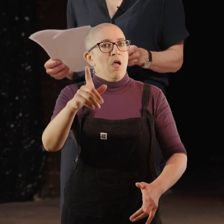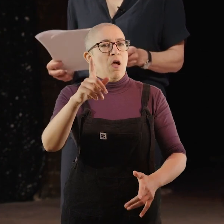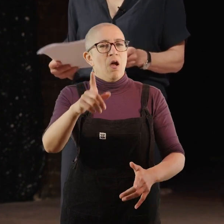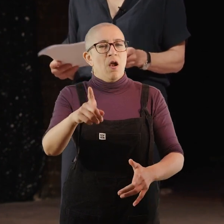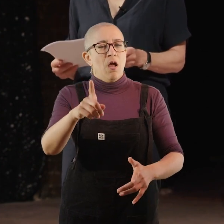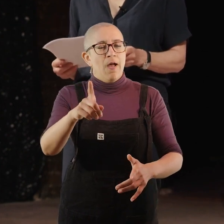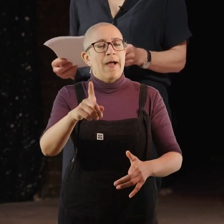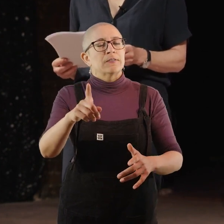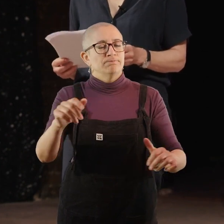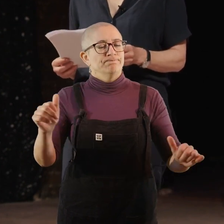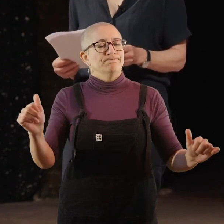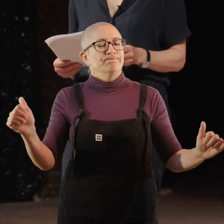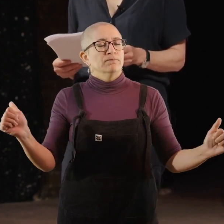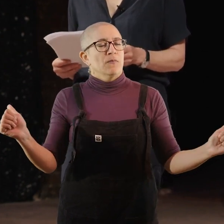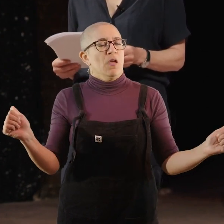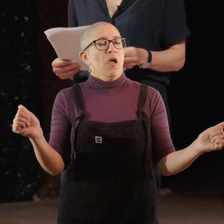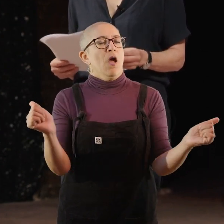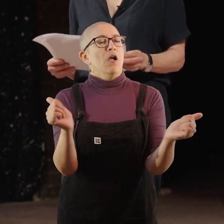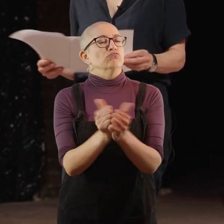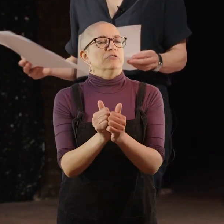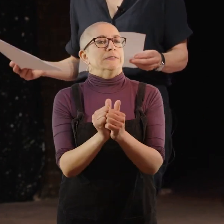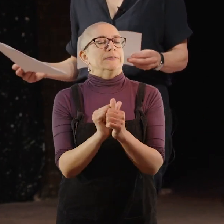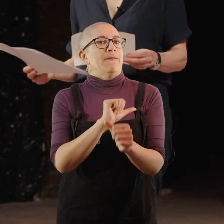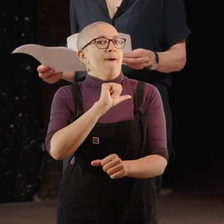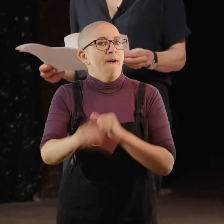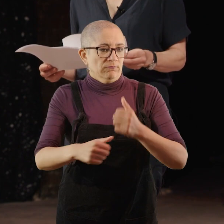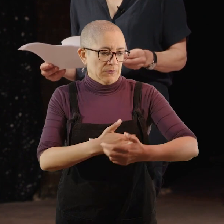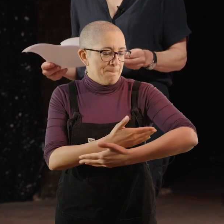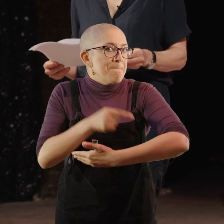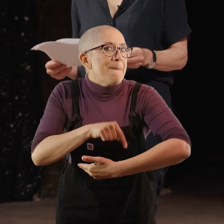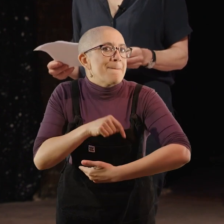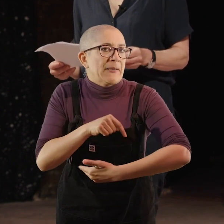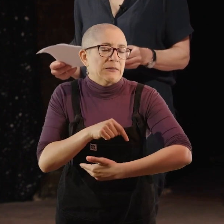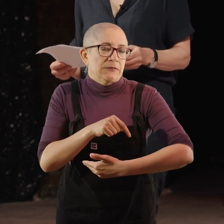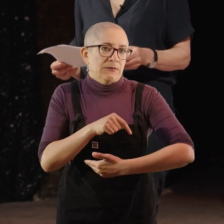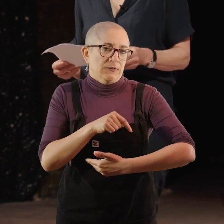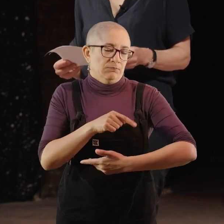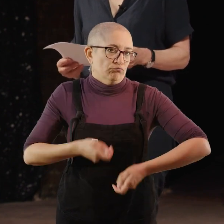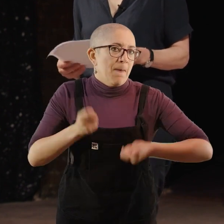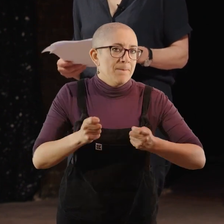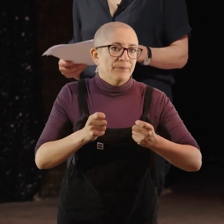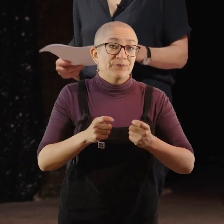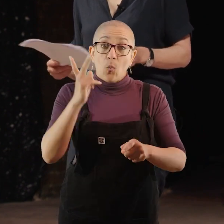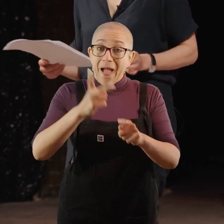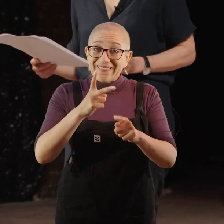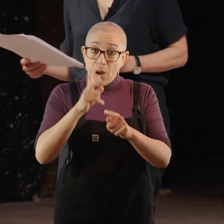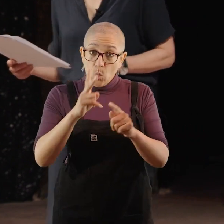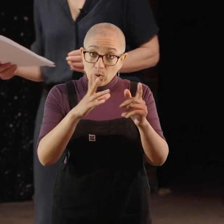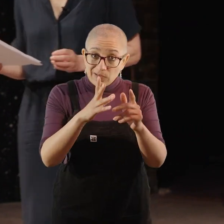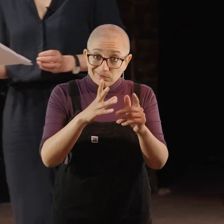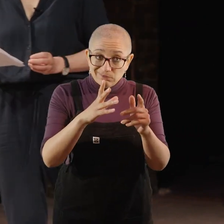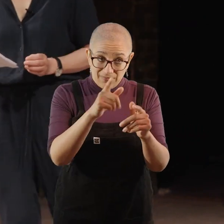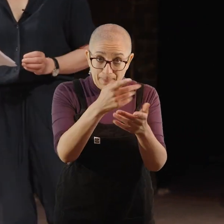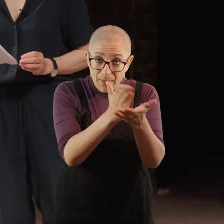that agreement. Should we look at that, just that last section once more? From I have given